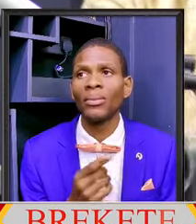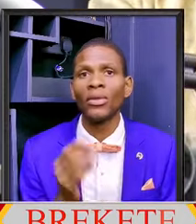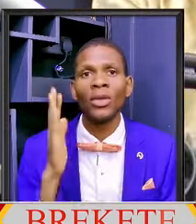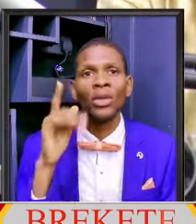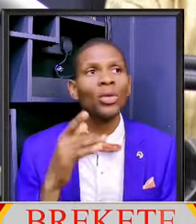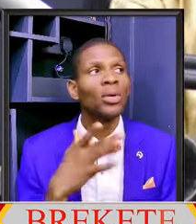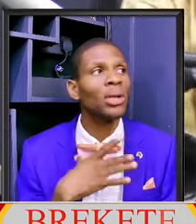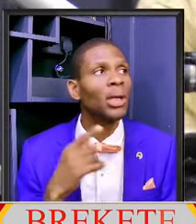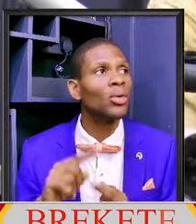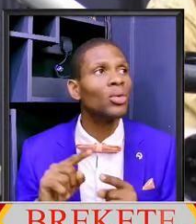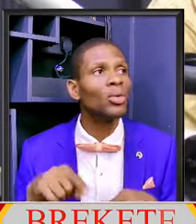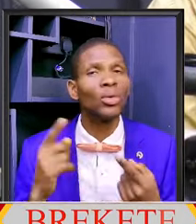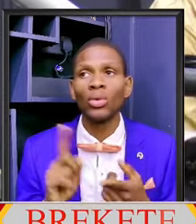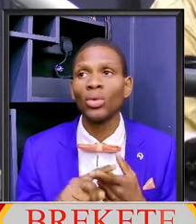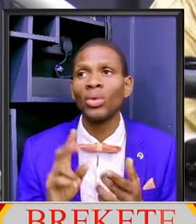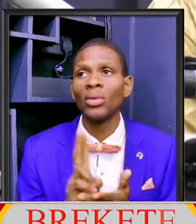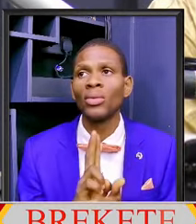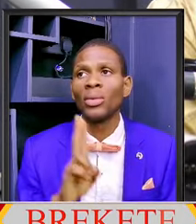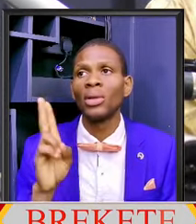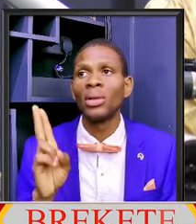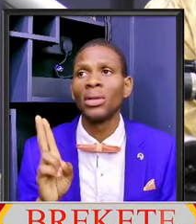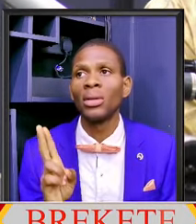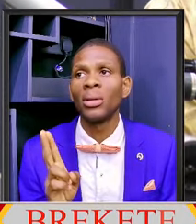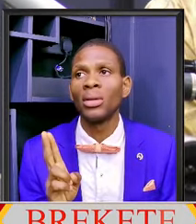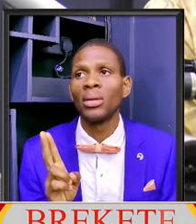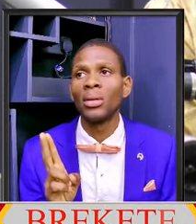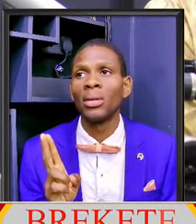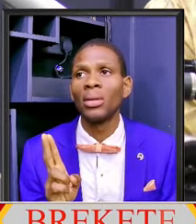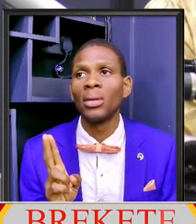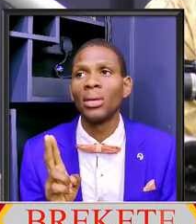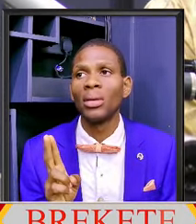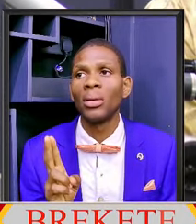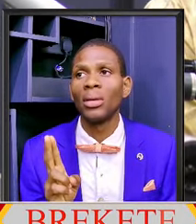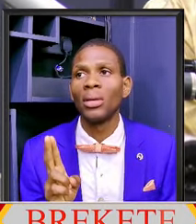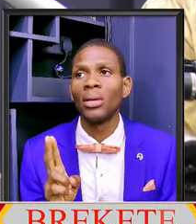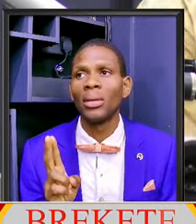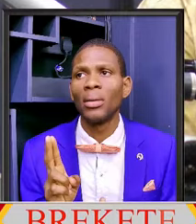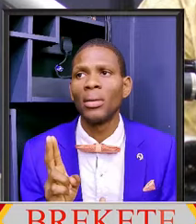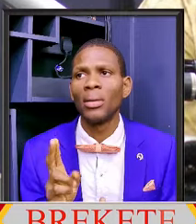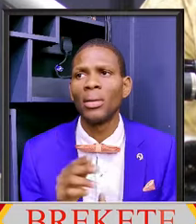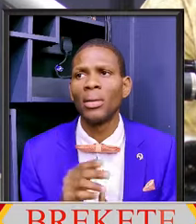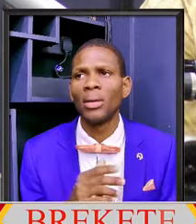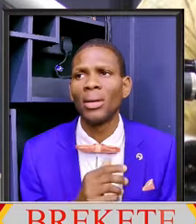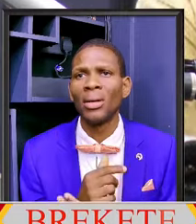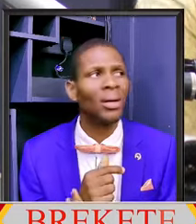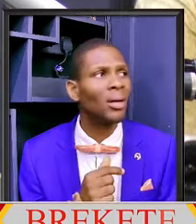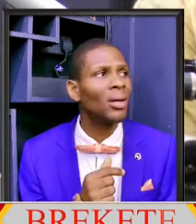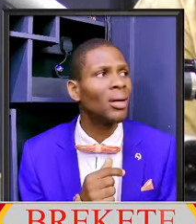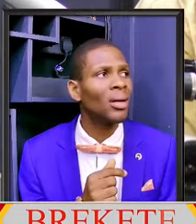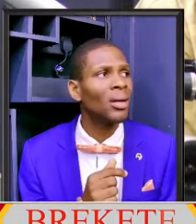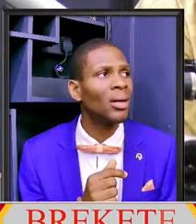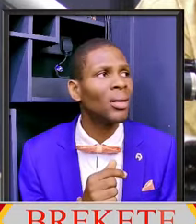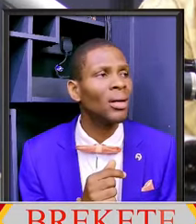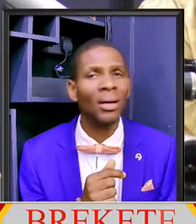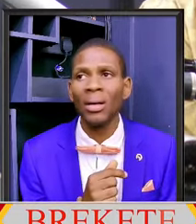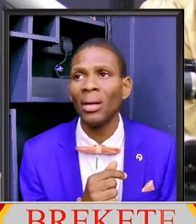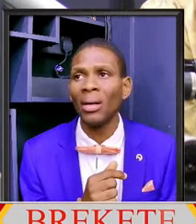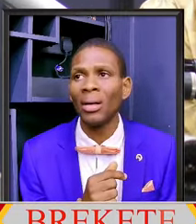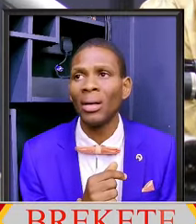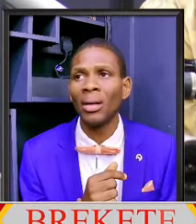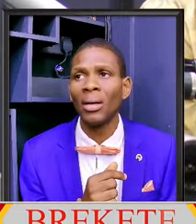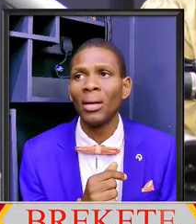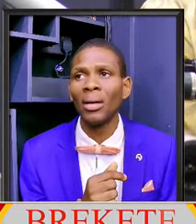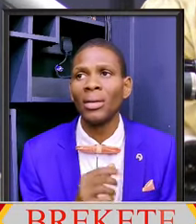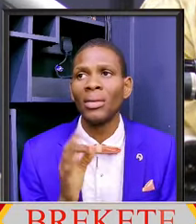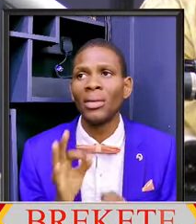Would you like to go to the university? Yes, but sir, the problem is that. Talk to me. Open your mouth and talk to me clearly. If it is School